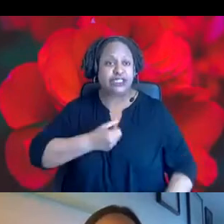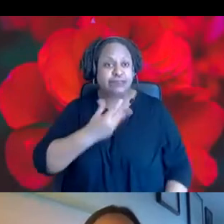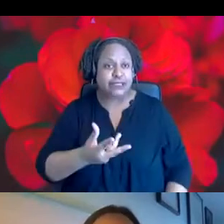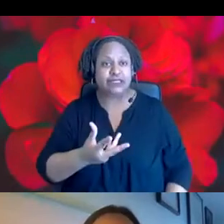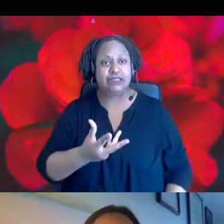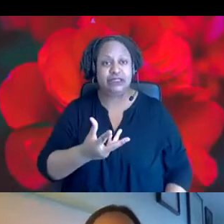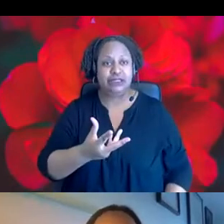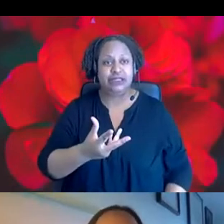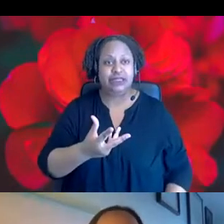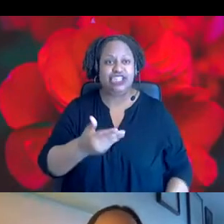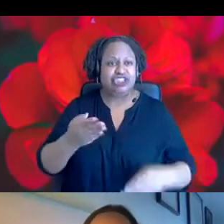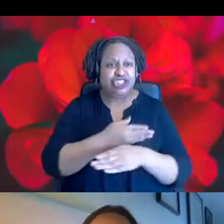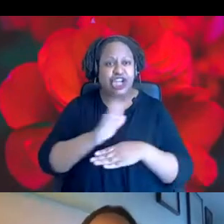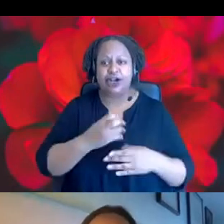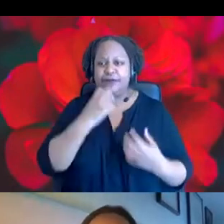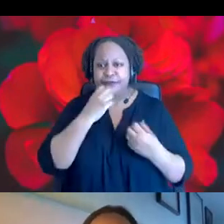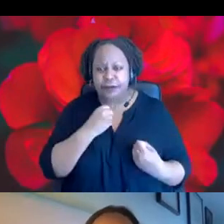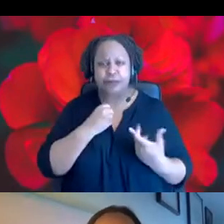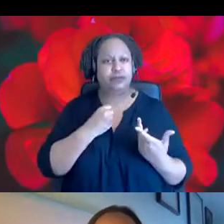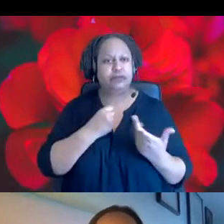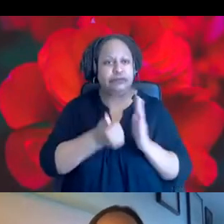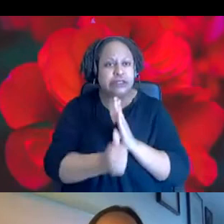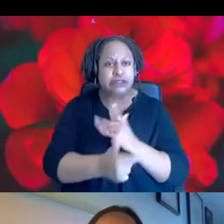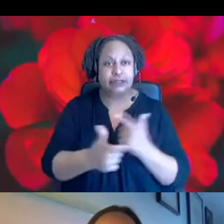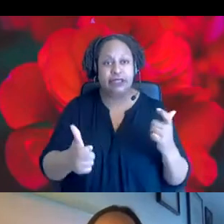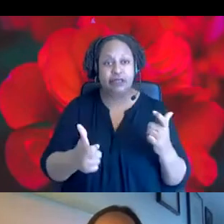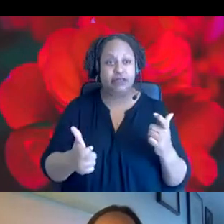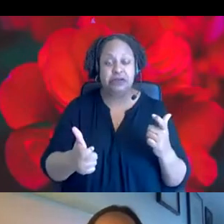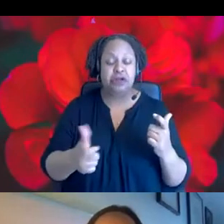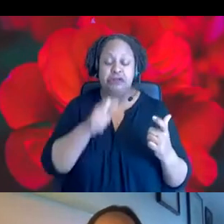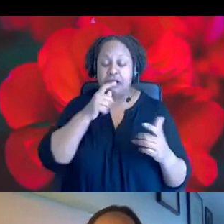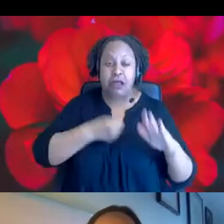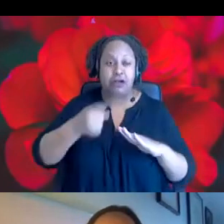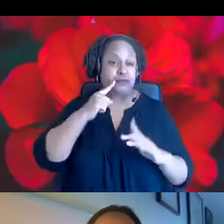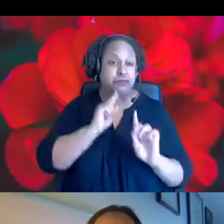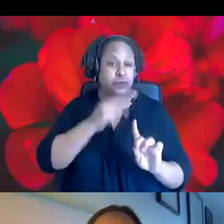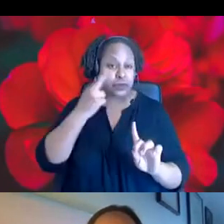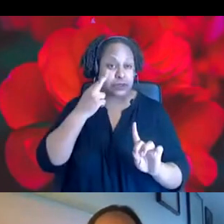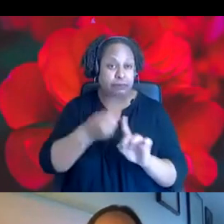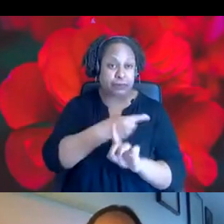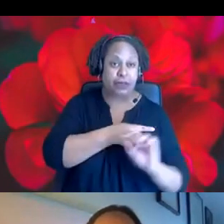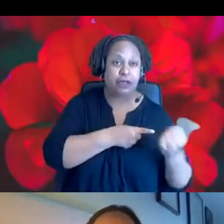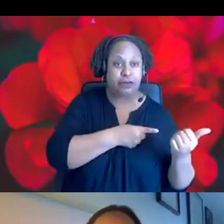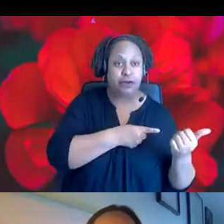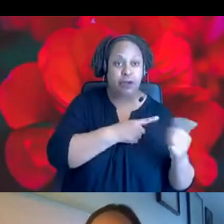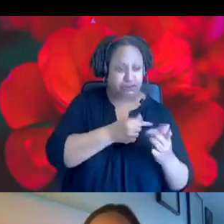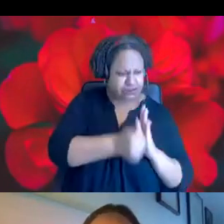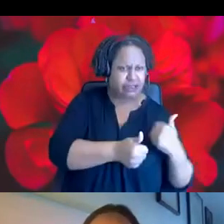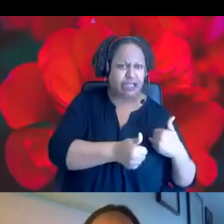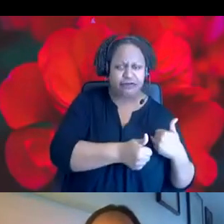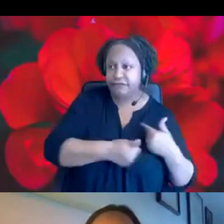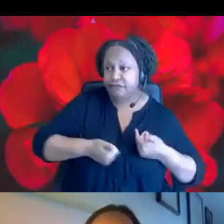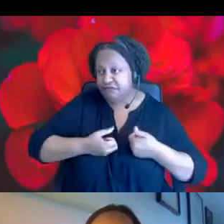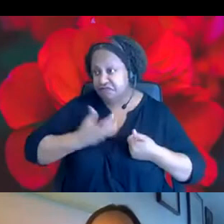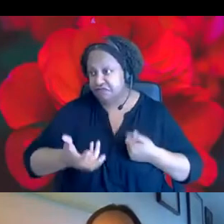necessarily hired for or haven't been looked to before. Like, I think that this leadership or speaking